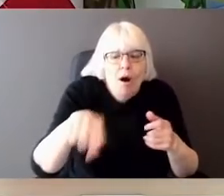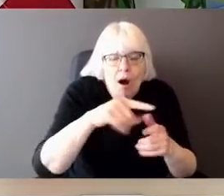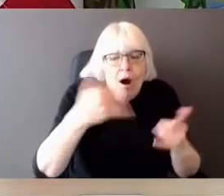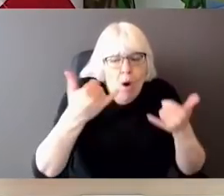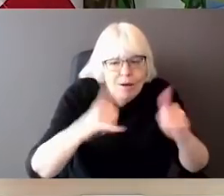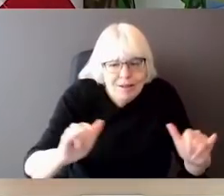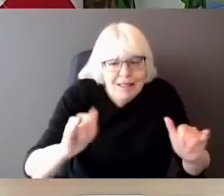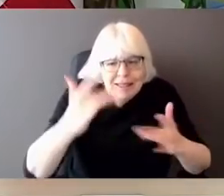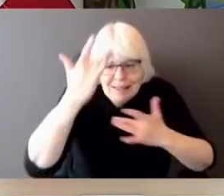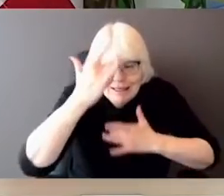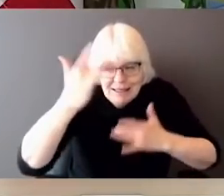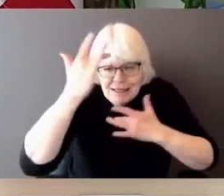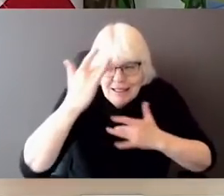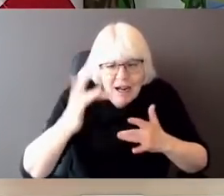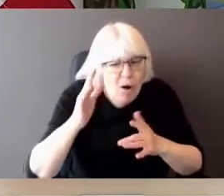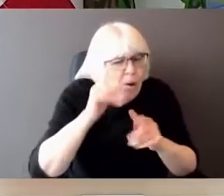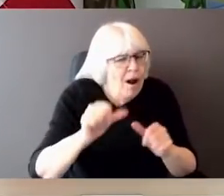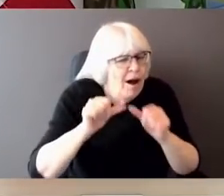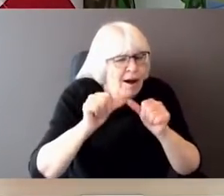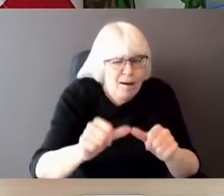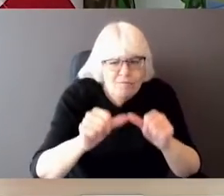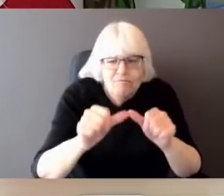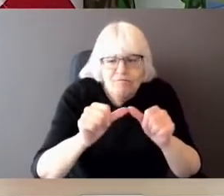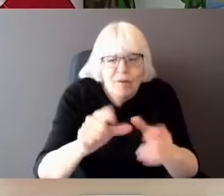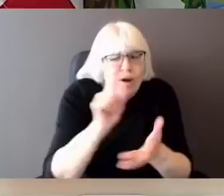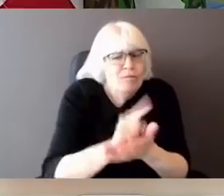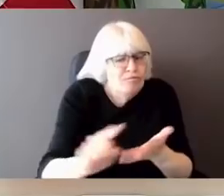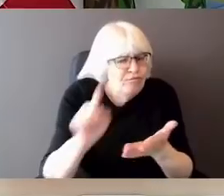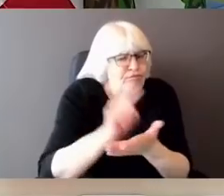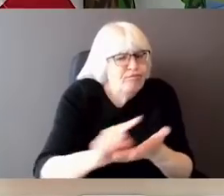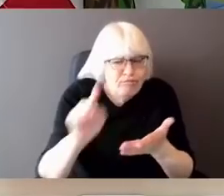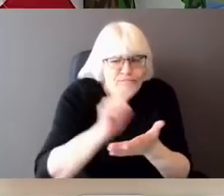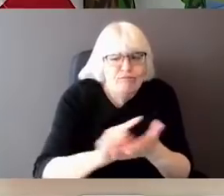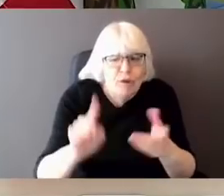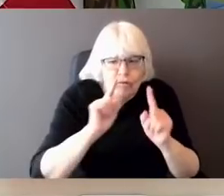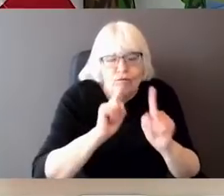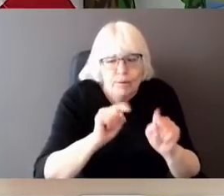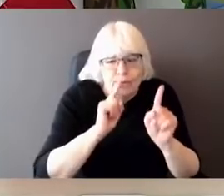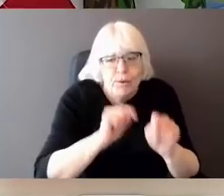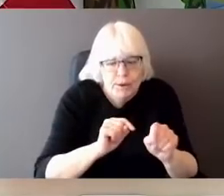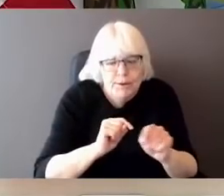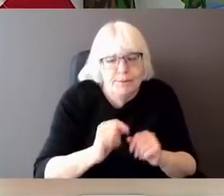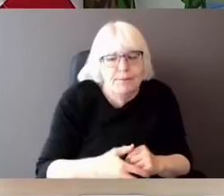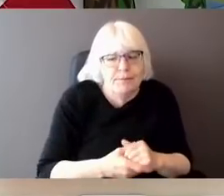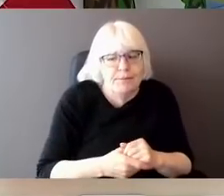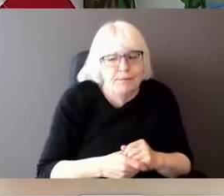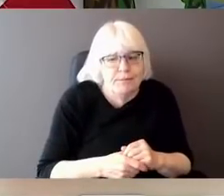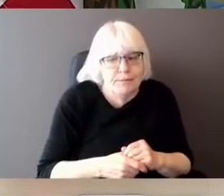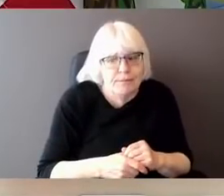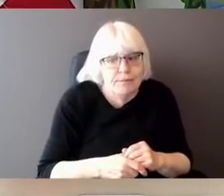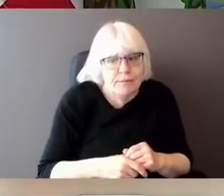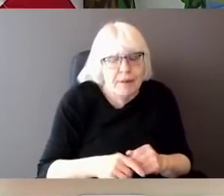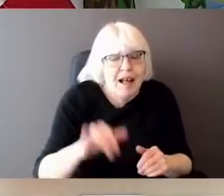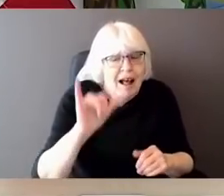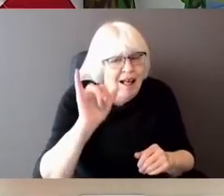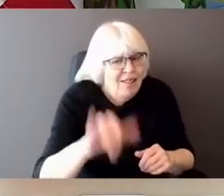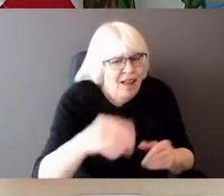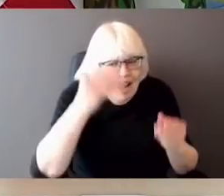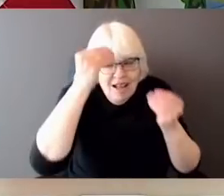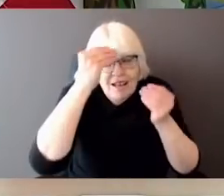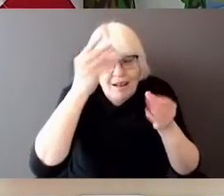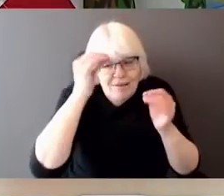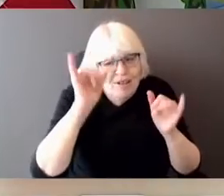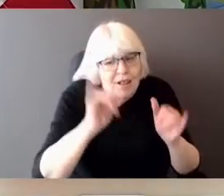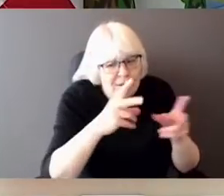So, and that will be available, if not before Friday, by Friday, and it'll be